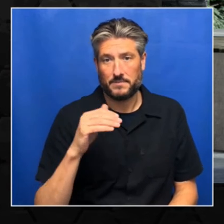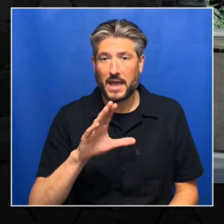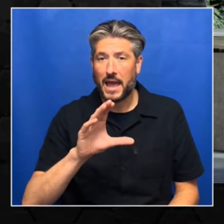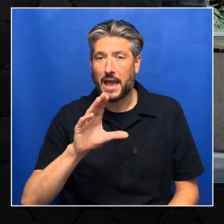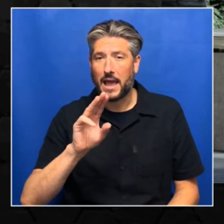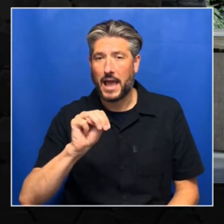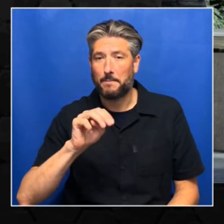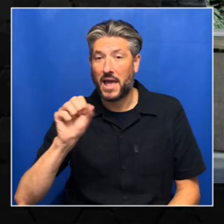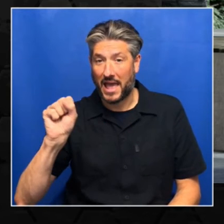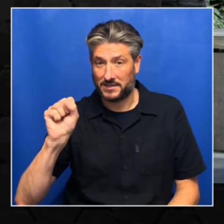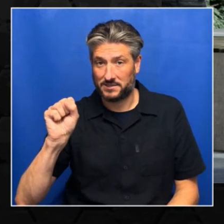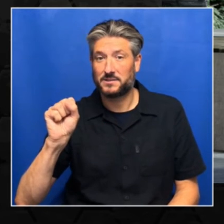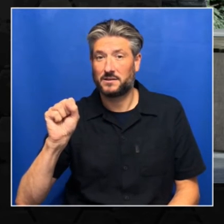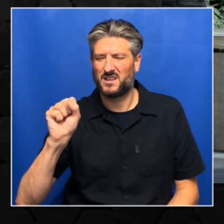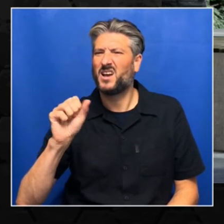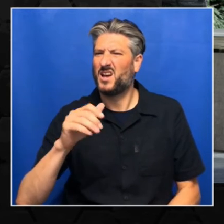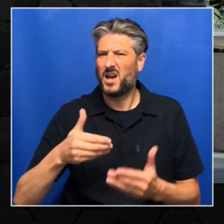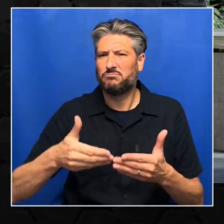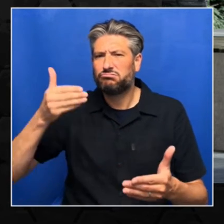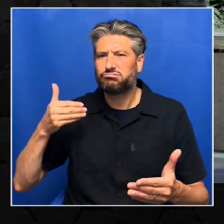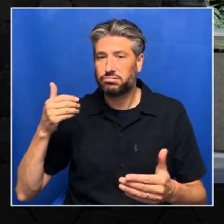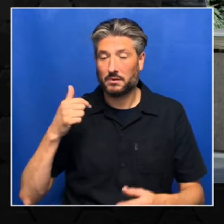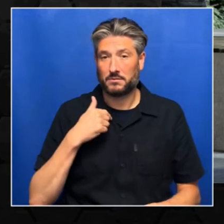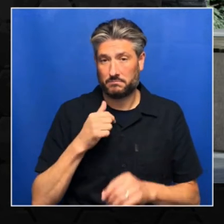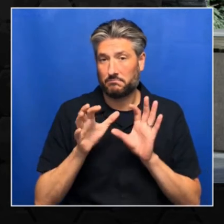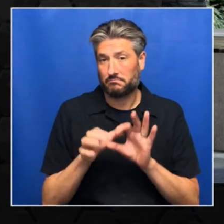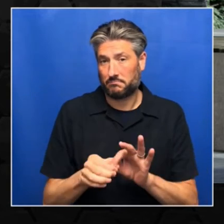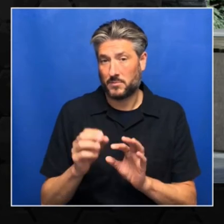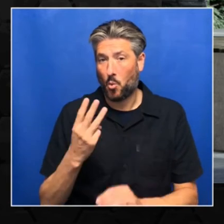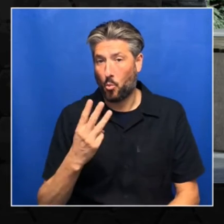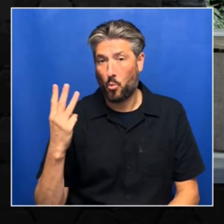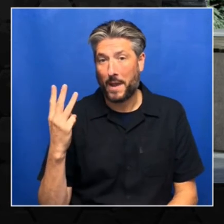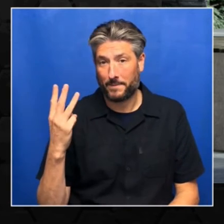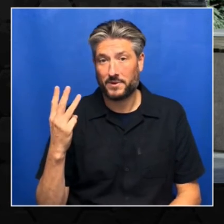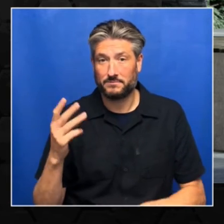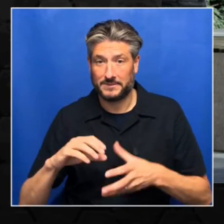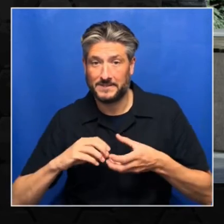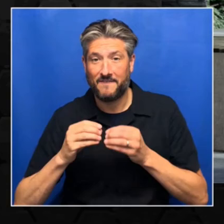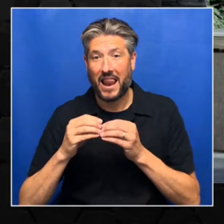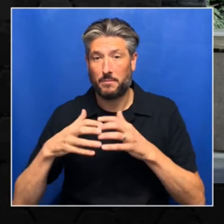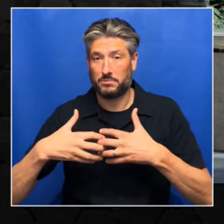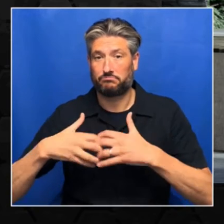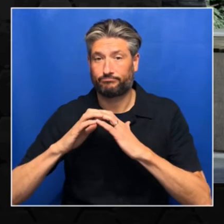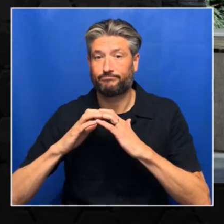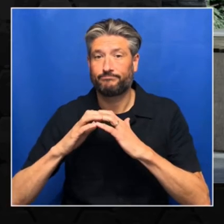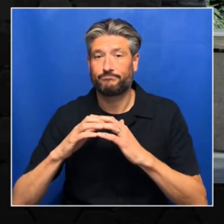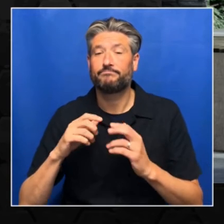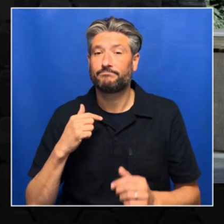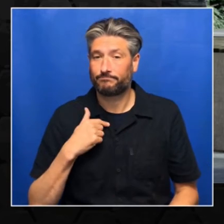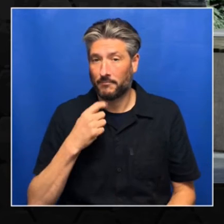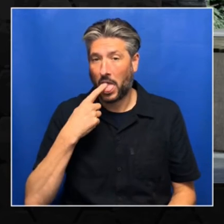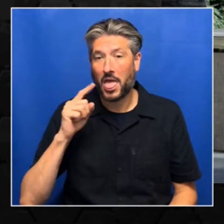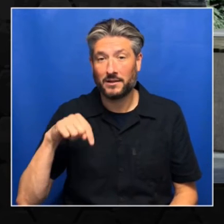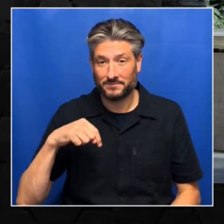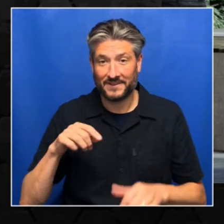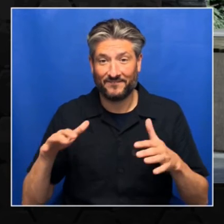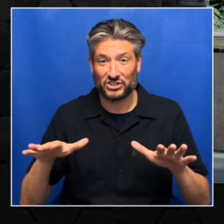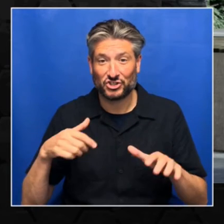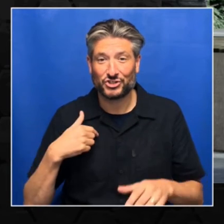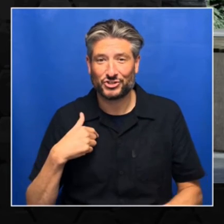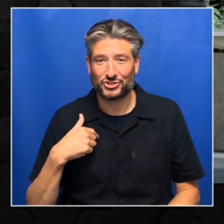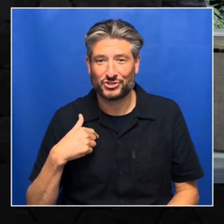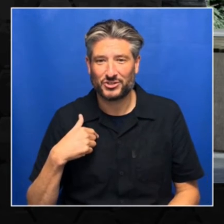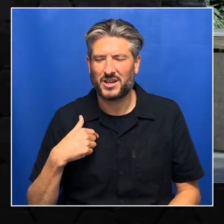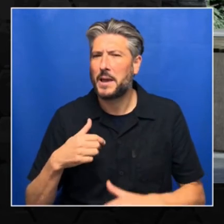development. So in my initial college years, I had done web development, but like I had just started the basic of web